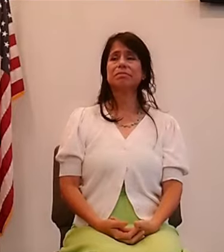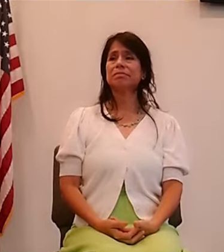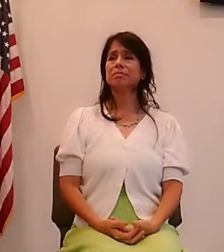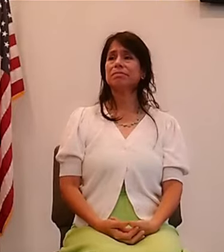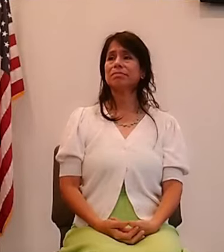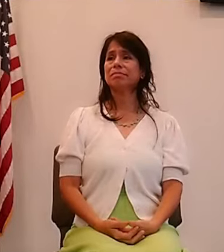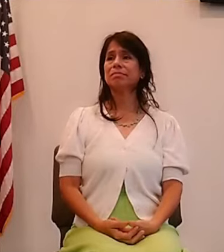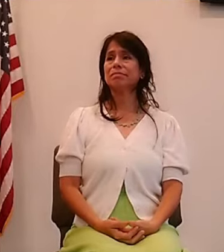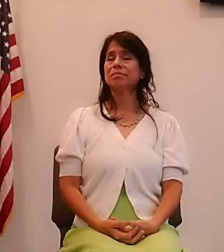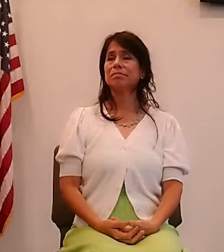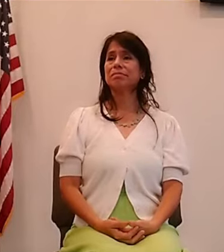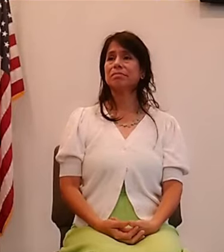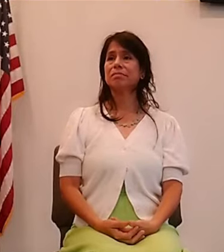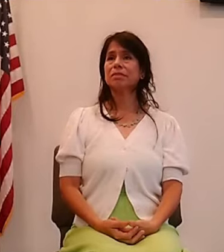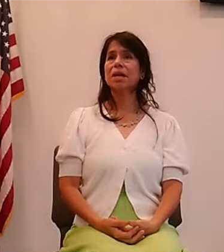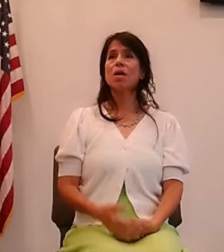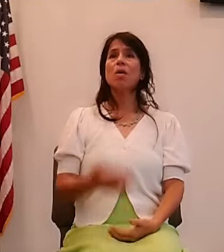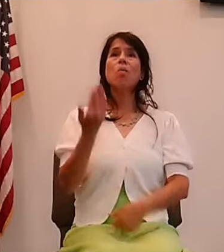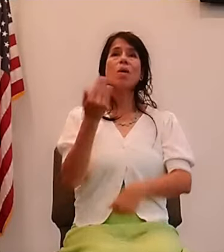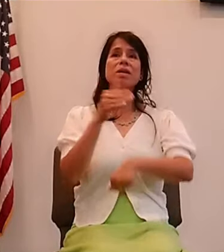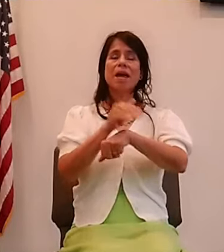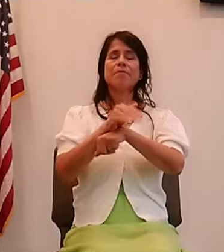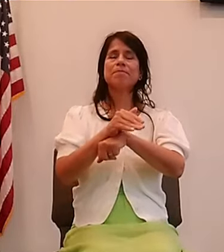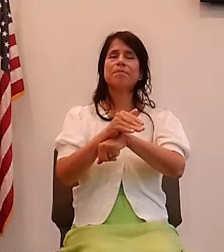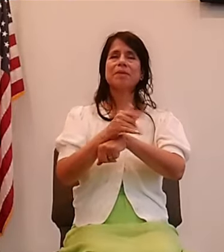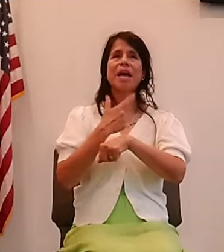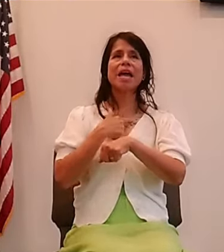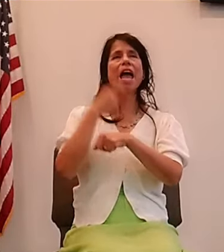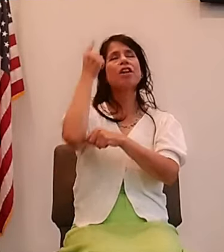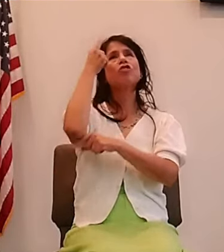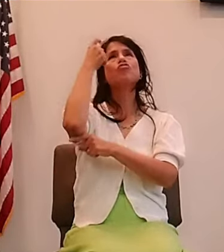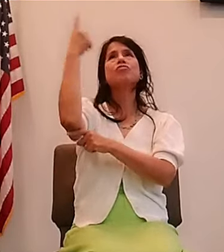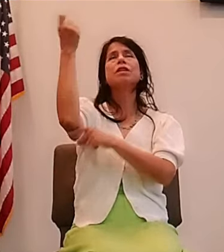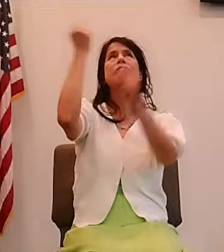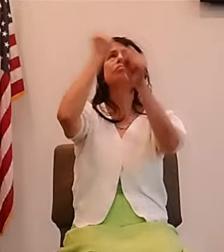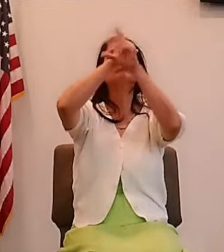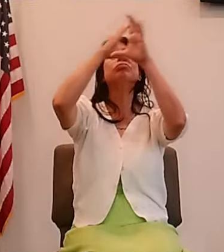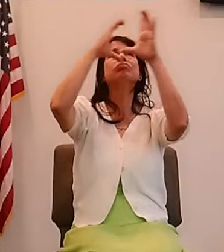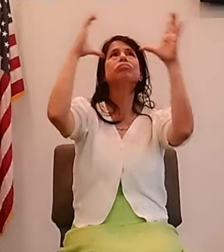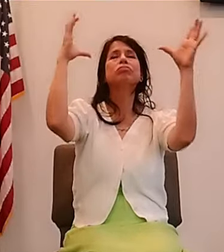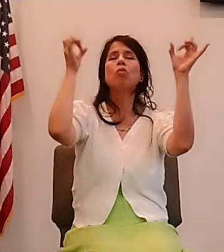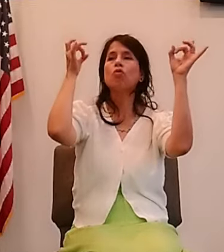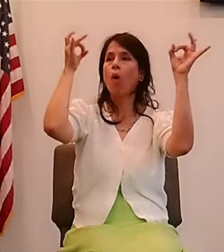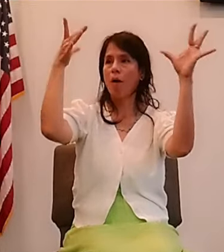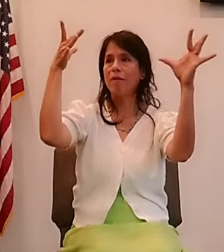And I had a horrible dream one night, and I knew the scriptures pretty well.